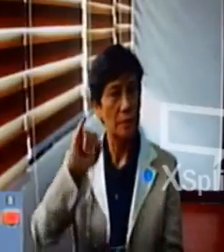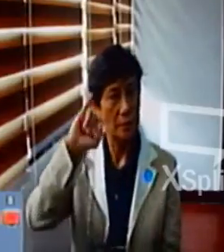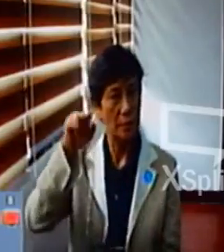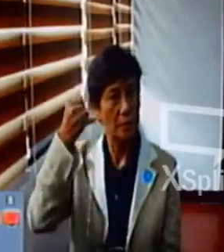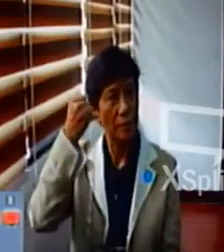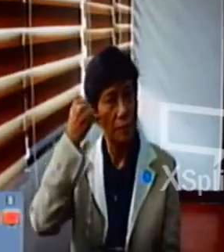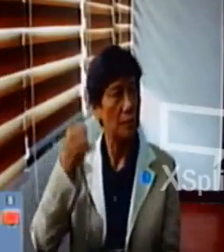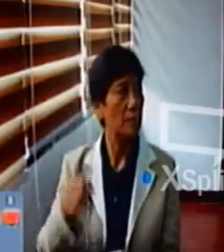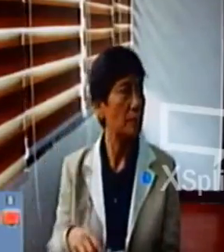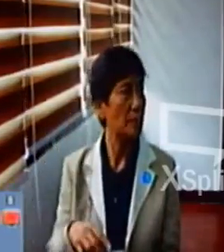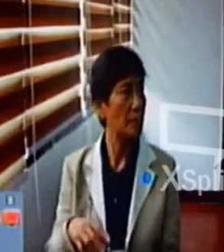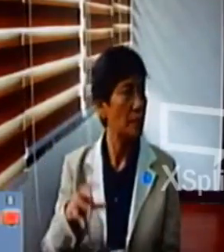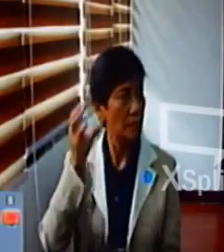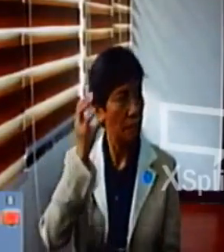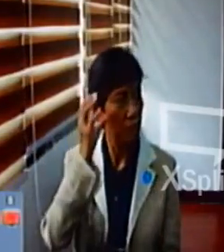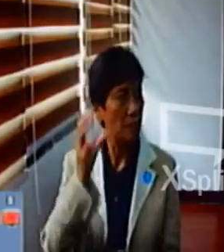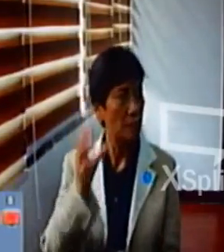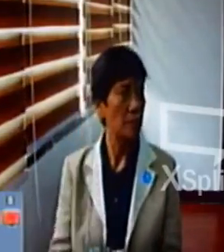De La Cruz,